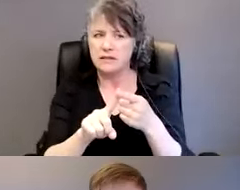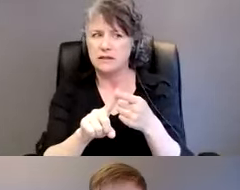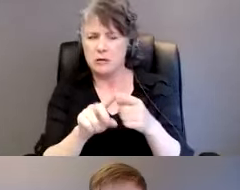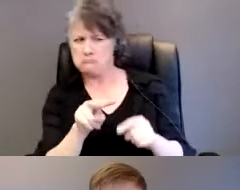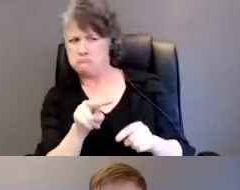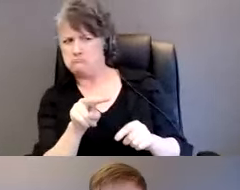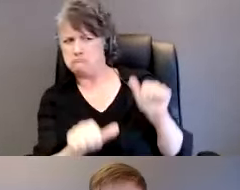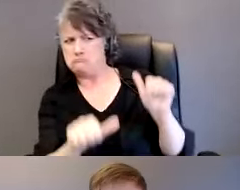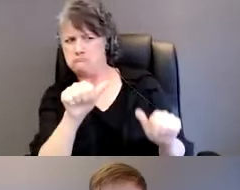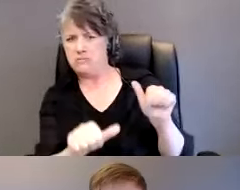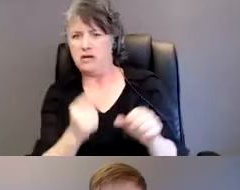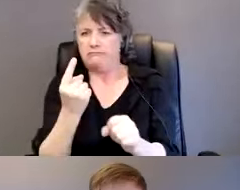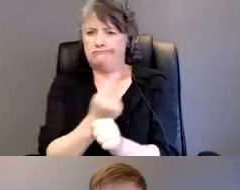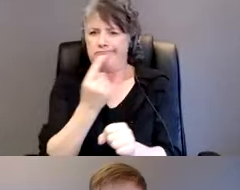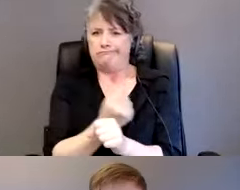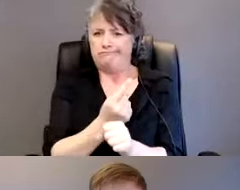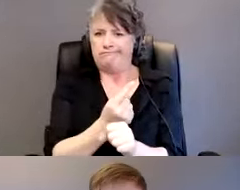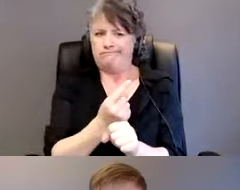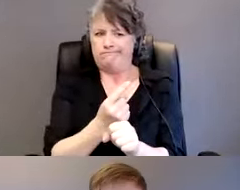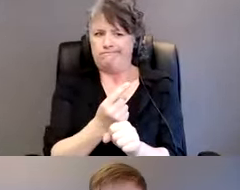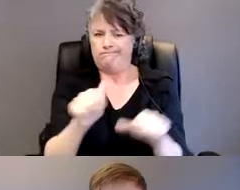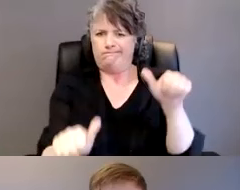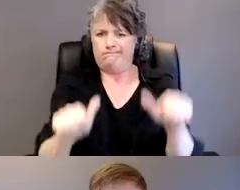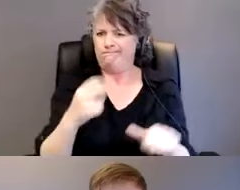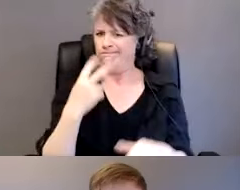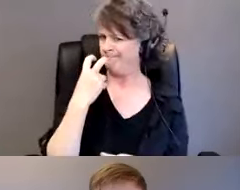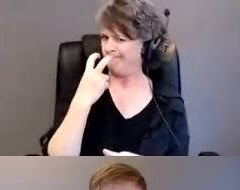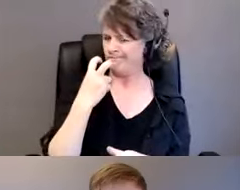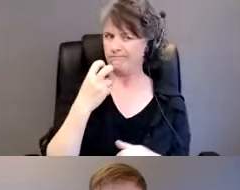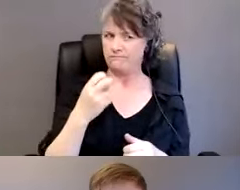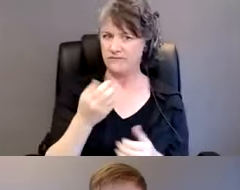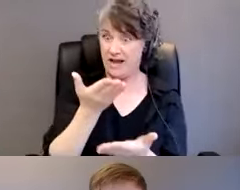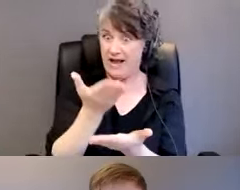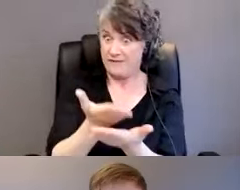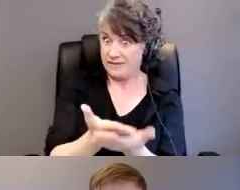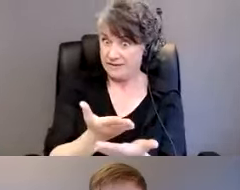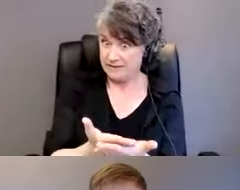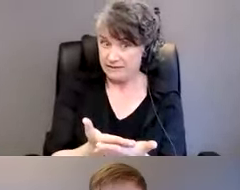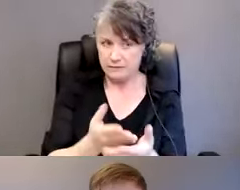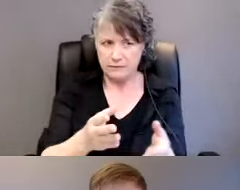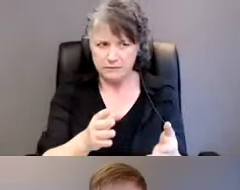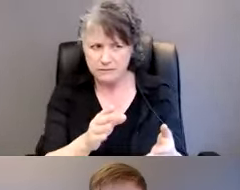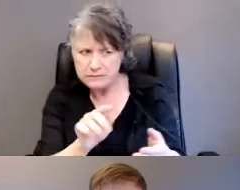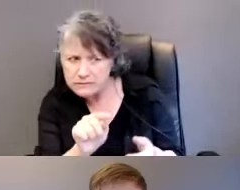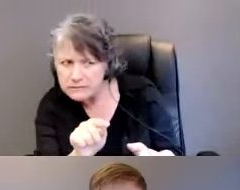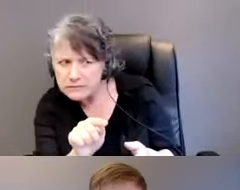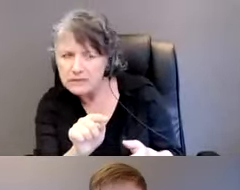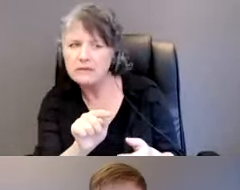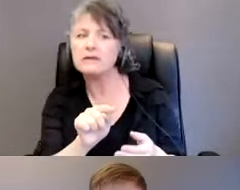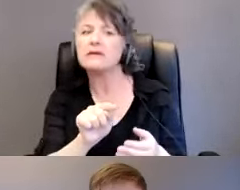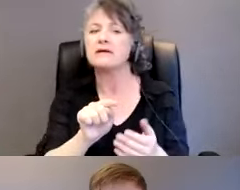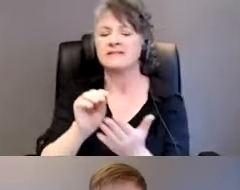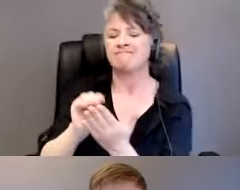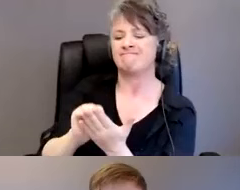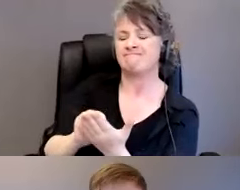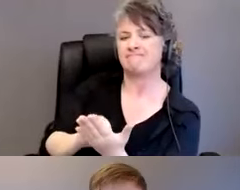or evidence to suggest otherwise. So, and when there is that evidence, it's our role, we're tasked